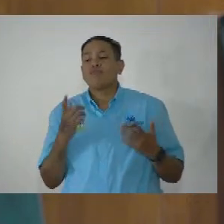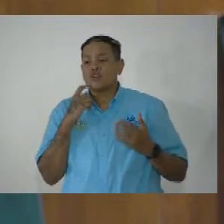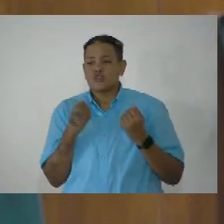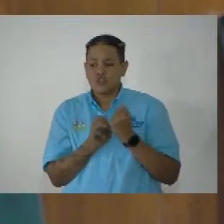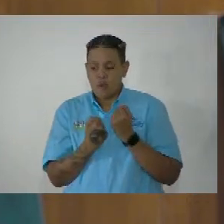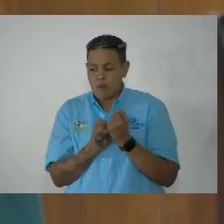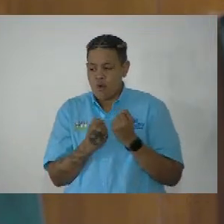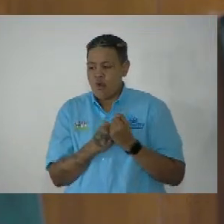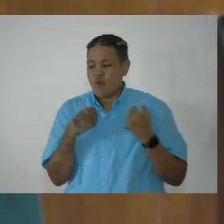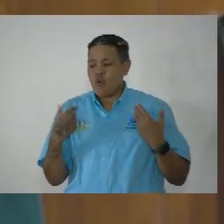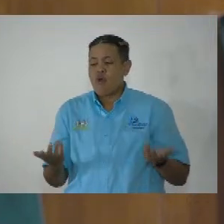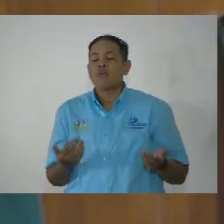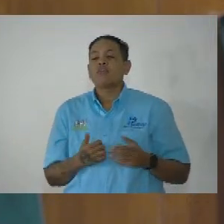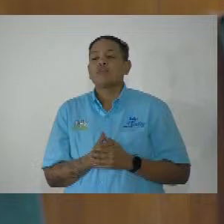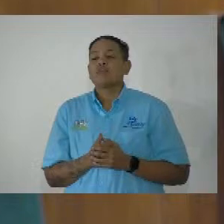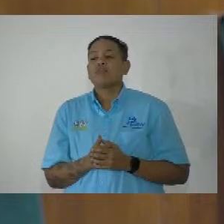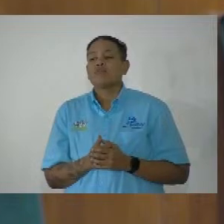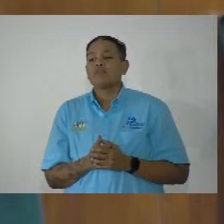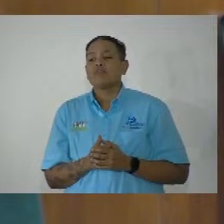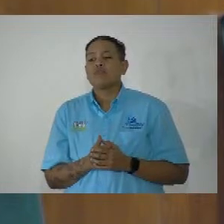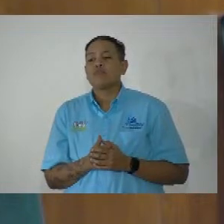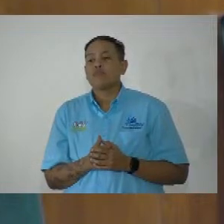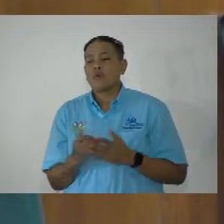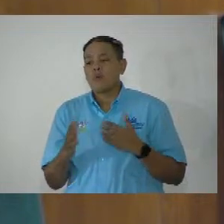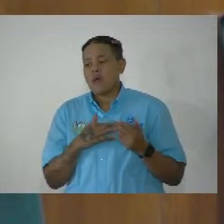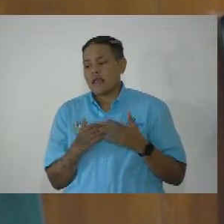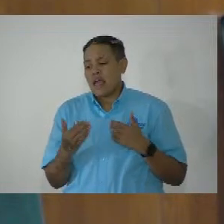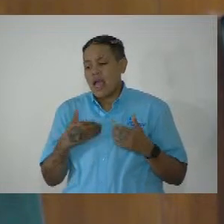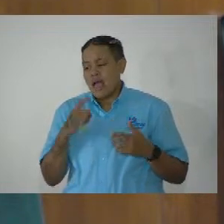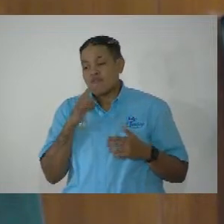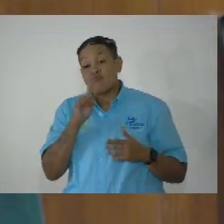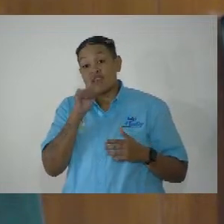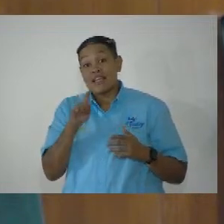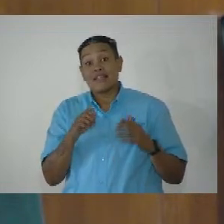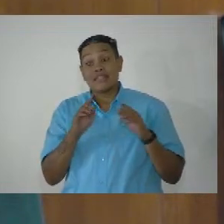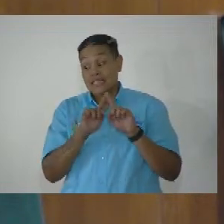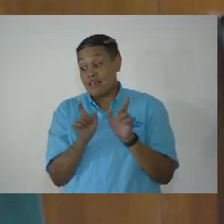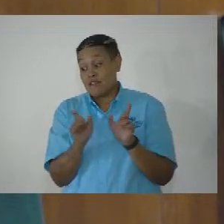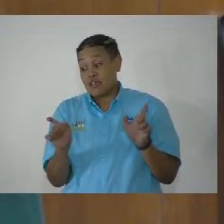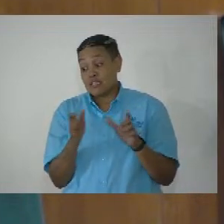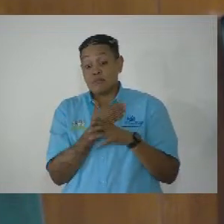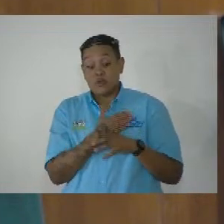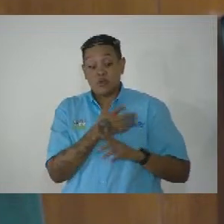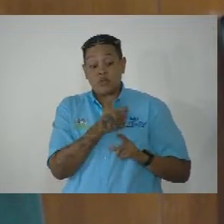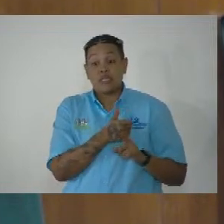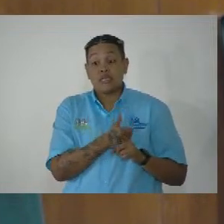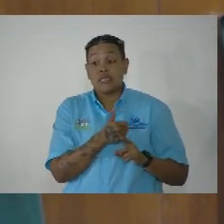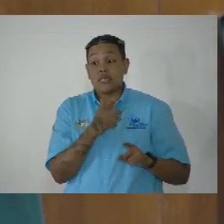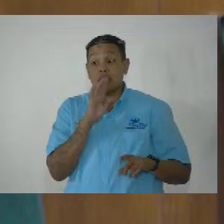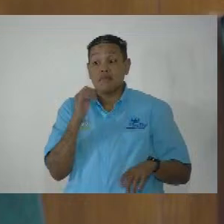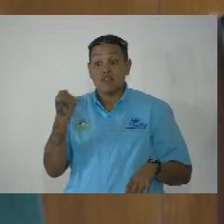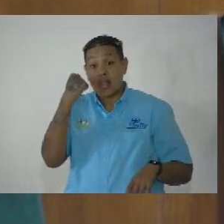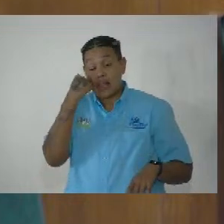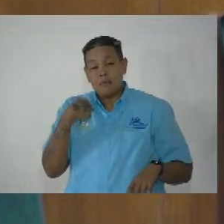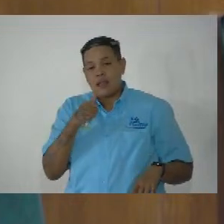support, and whether or not there was a thin line between, boy, if him not lick me, him not